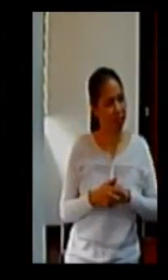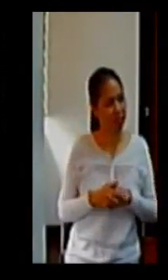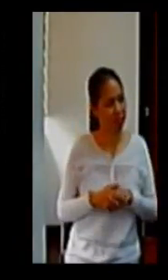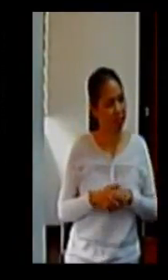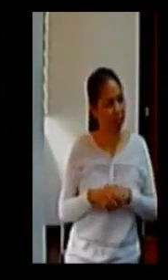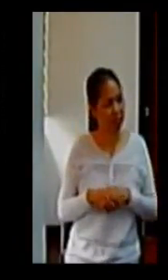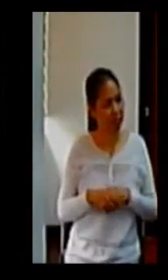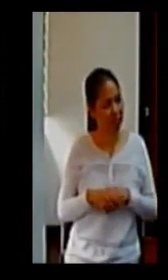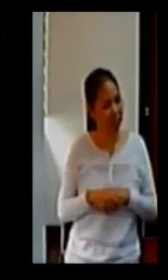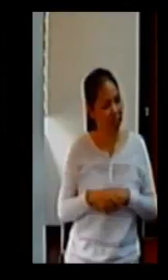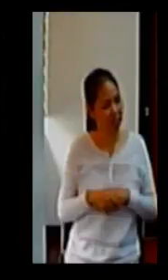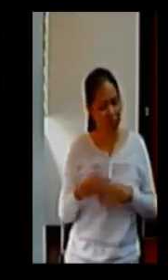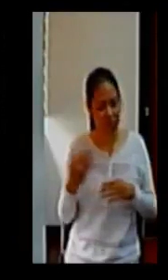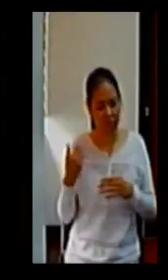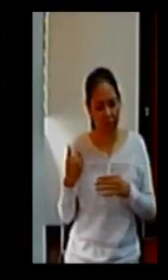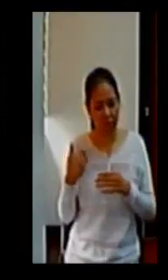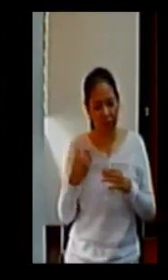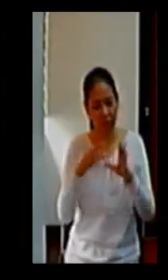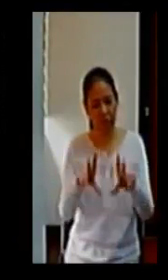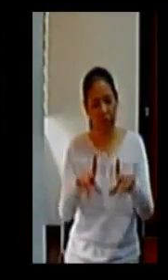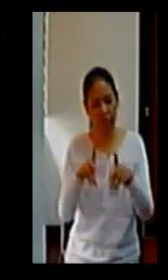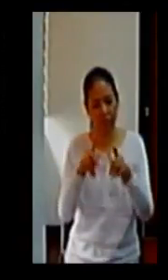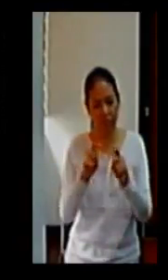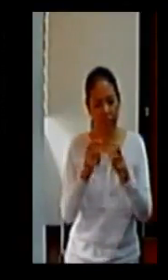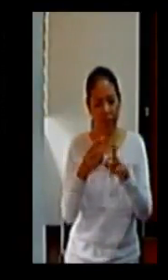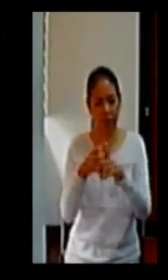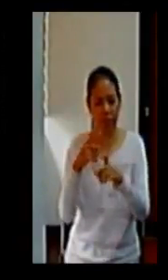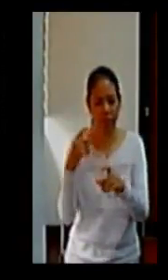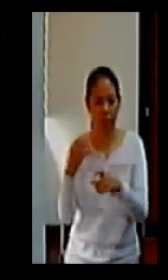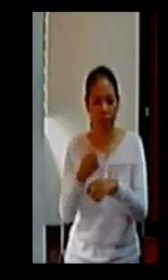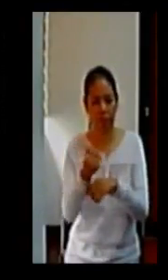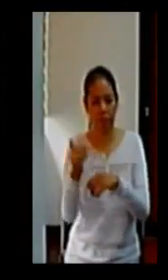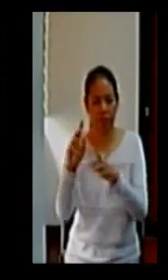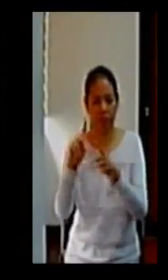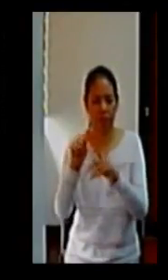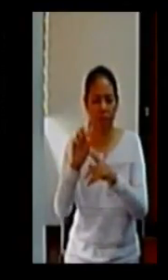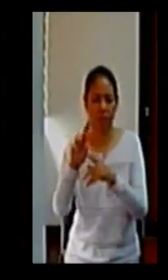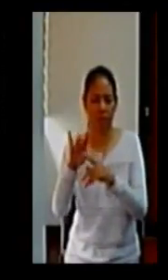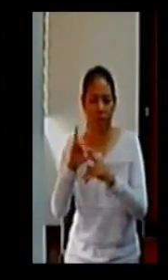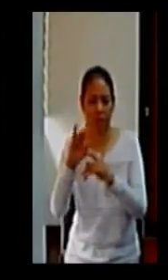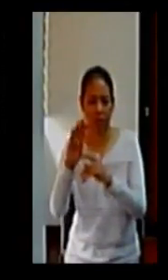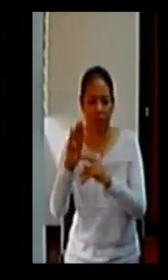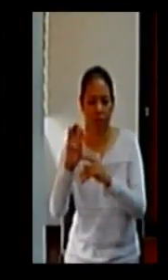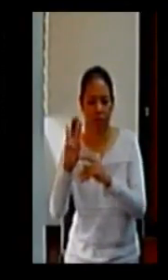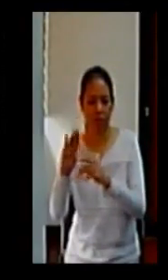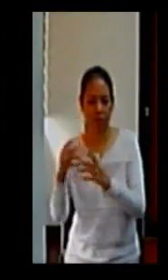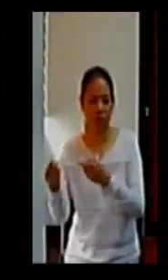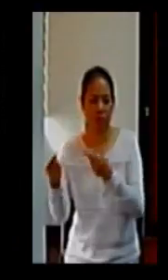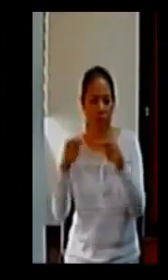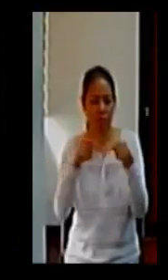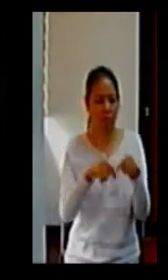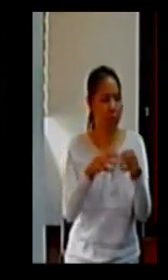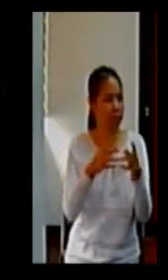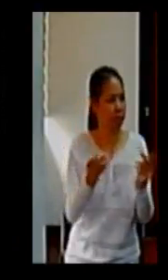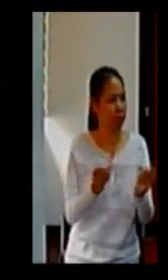different tribes coming to our place. Thank you. I think si